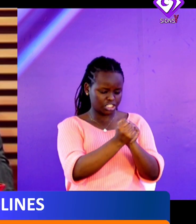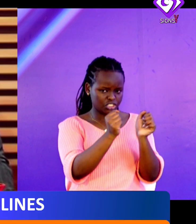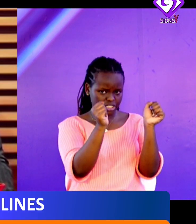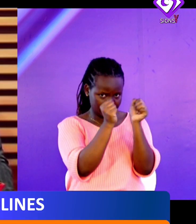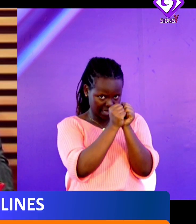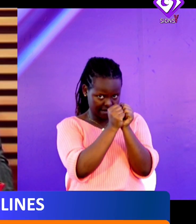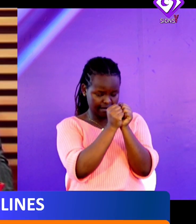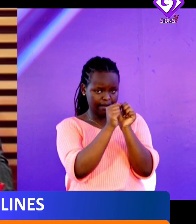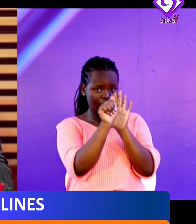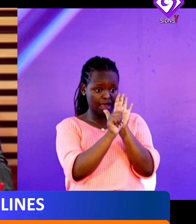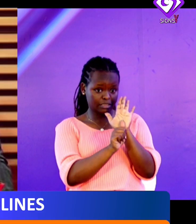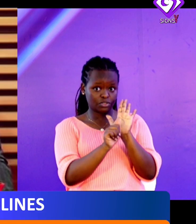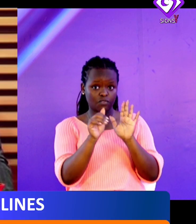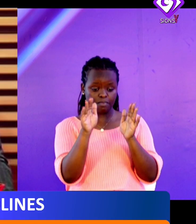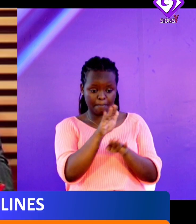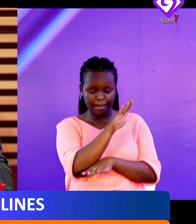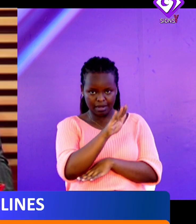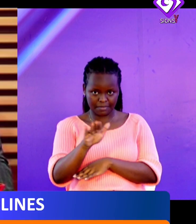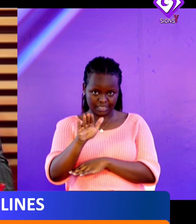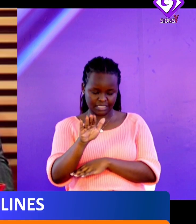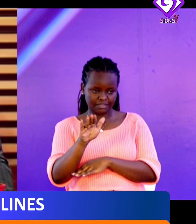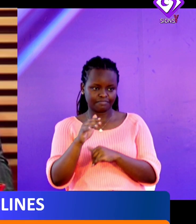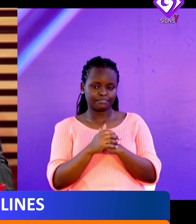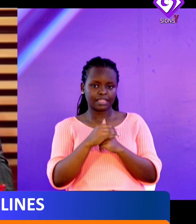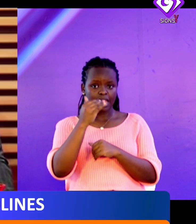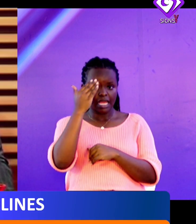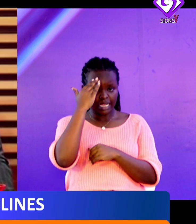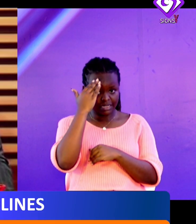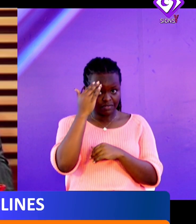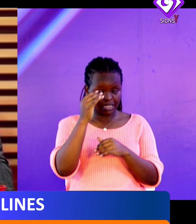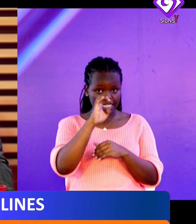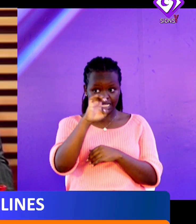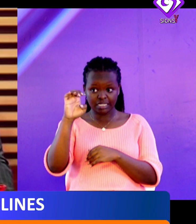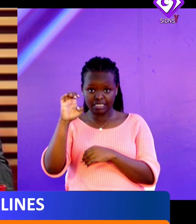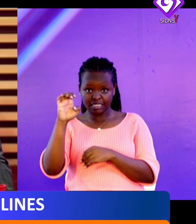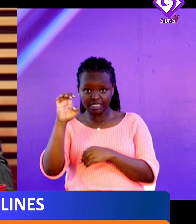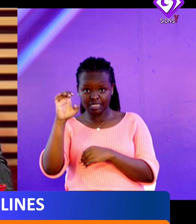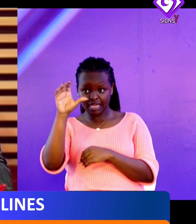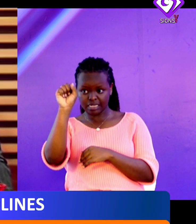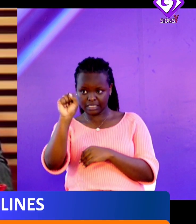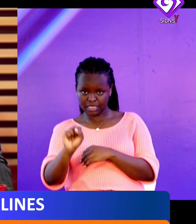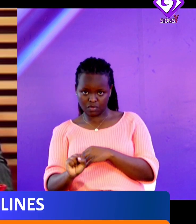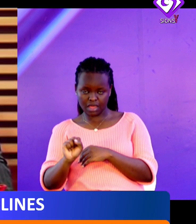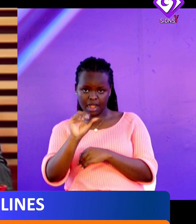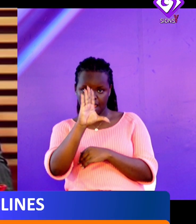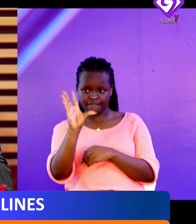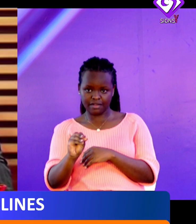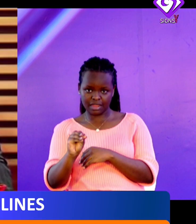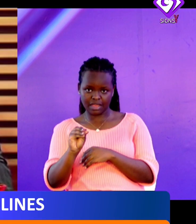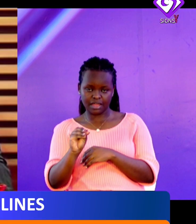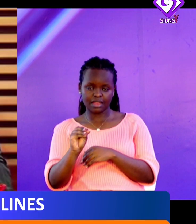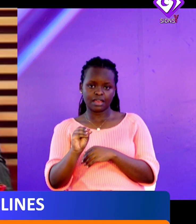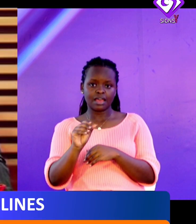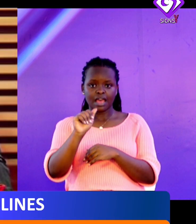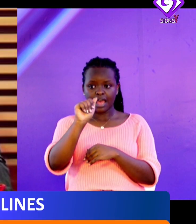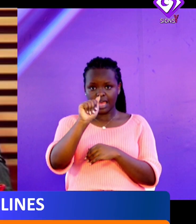address technical compliance deficiencies identified by the Eastern and Southern Africa Anti-Money Laundering